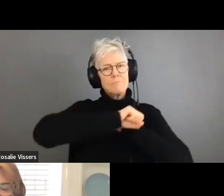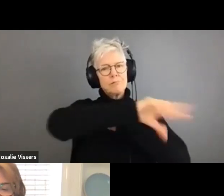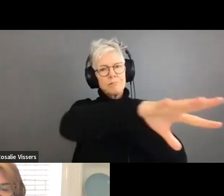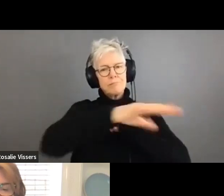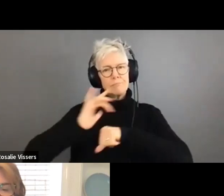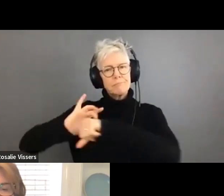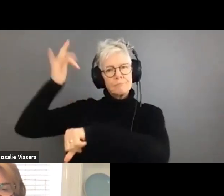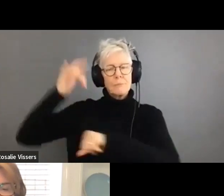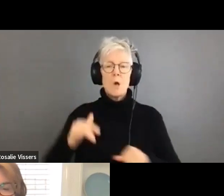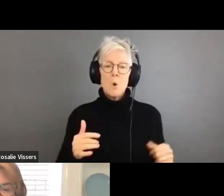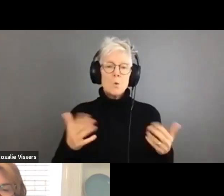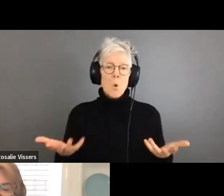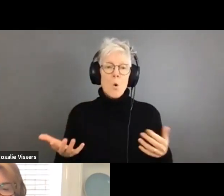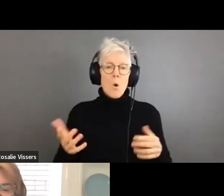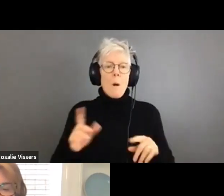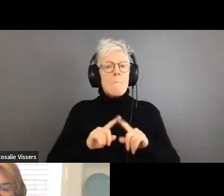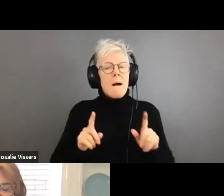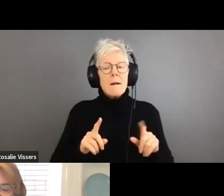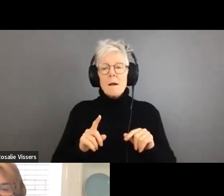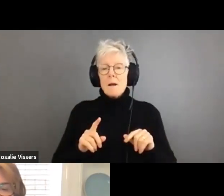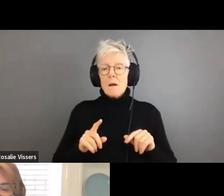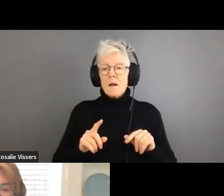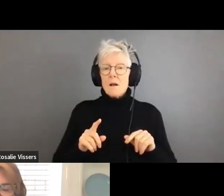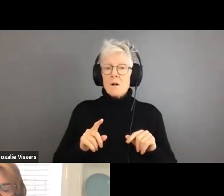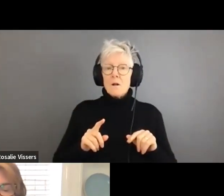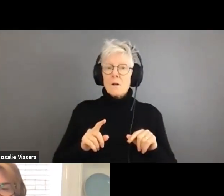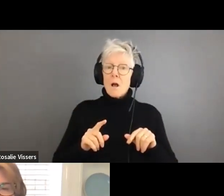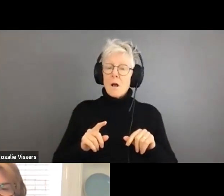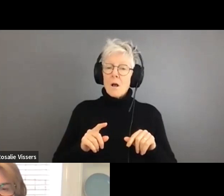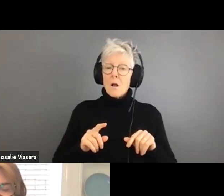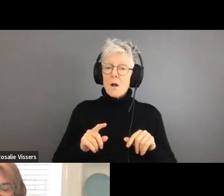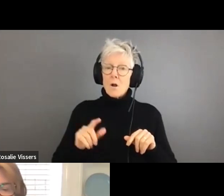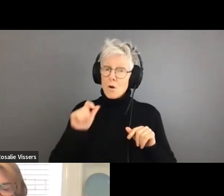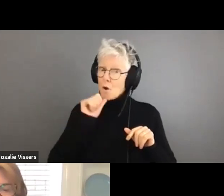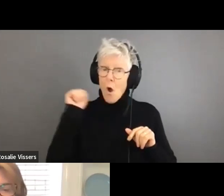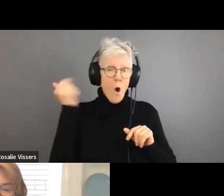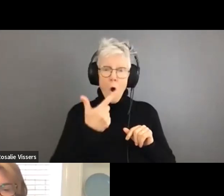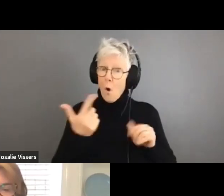Not every company, when they do sponsorship, is looking for sales.